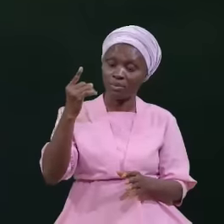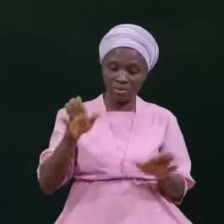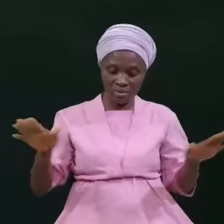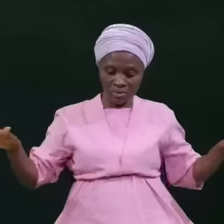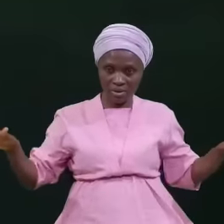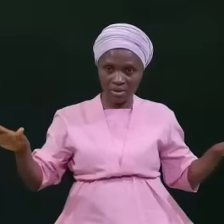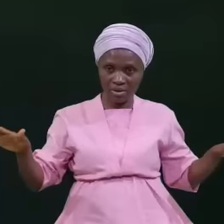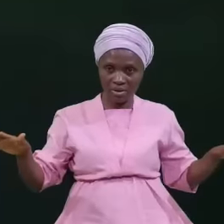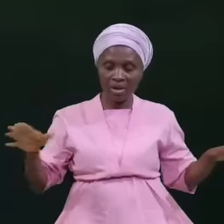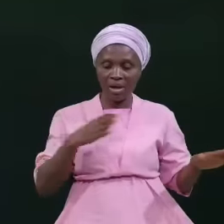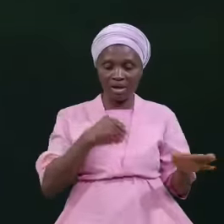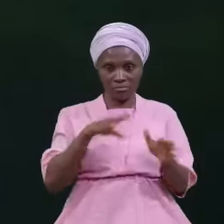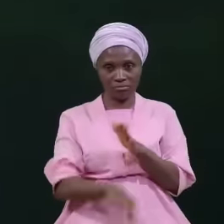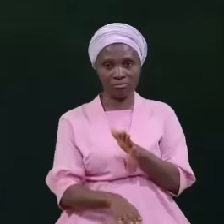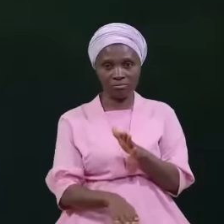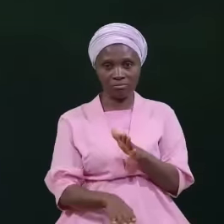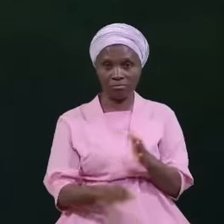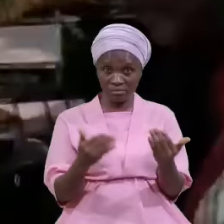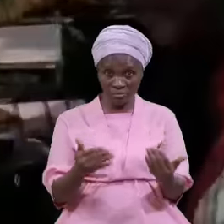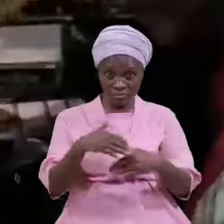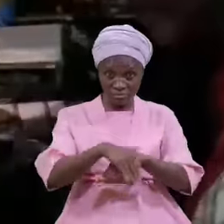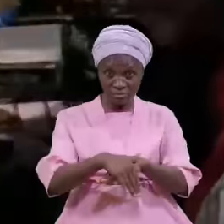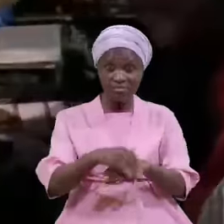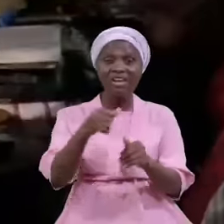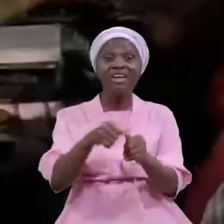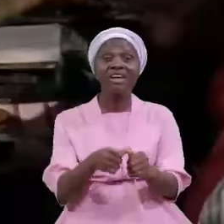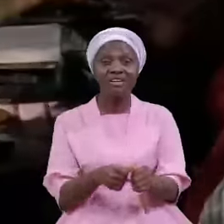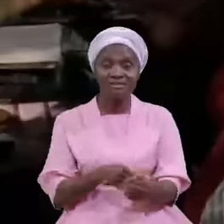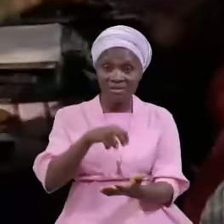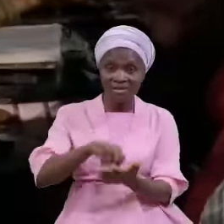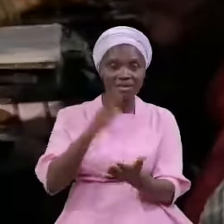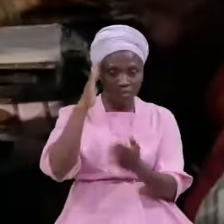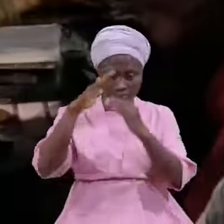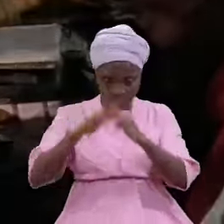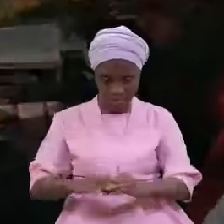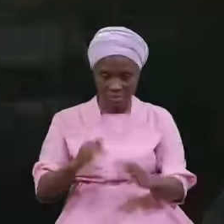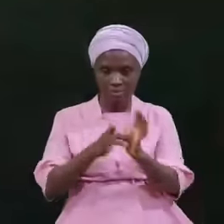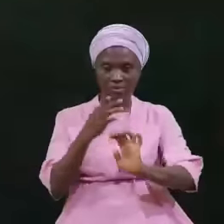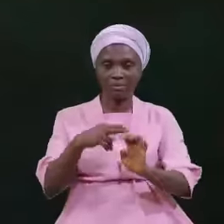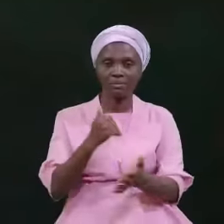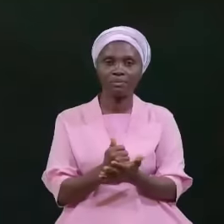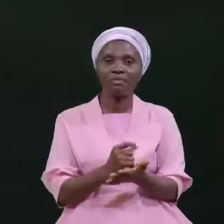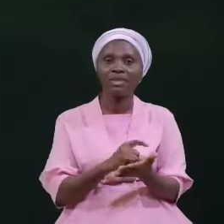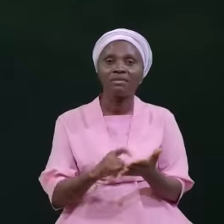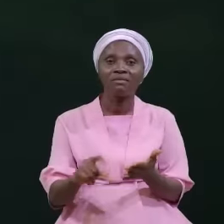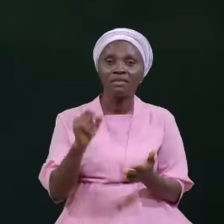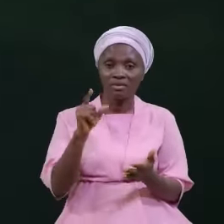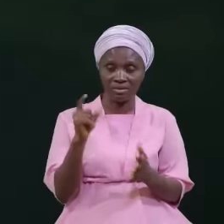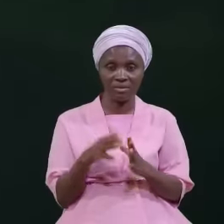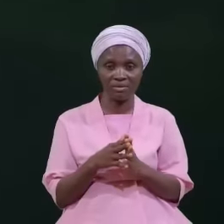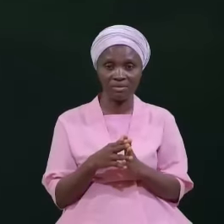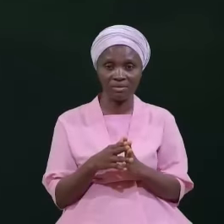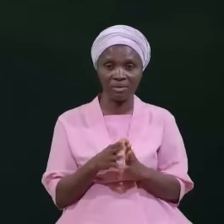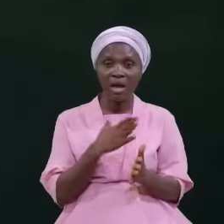below tonight, every knee will bow. Yes. Look at verse 11. In verse 11, and that